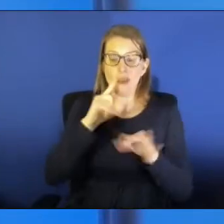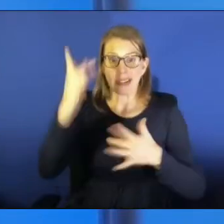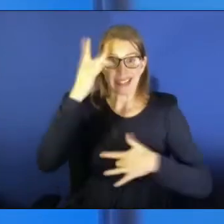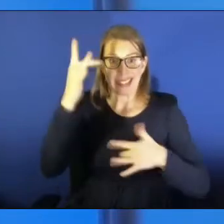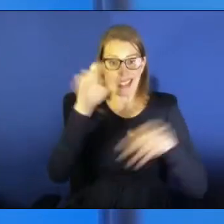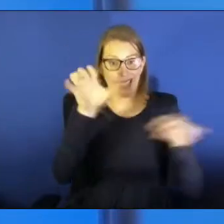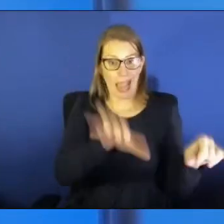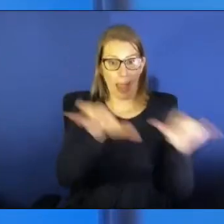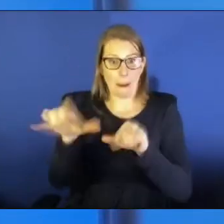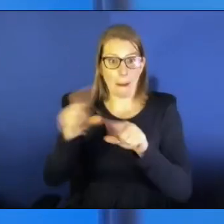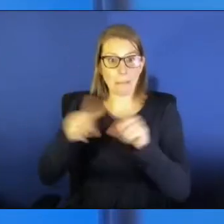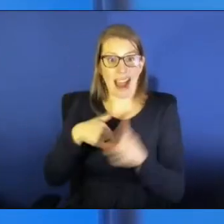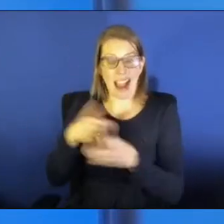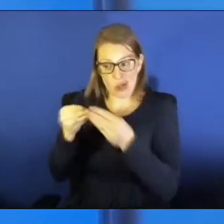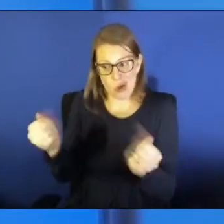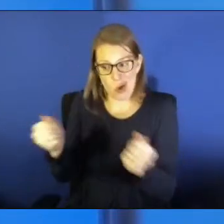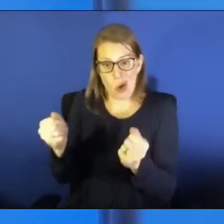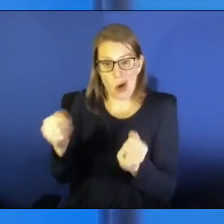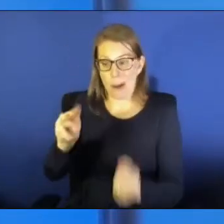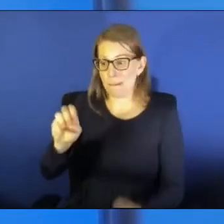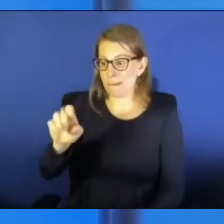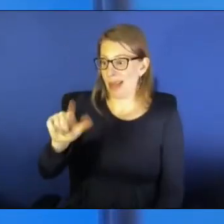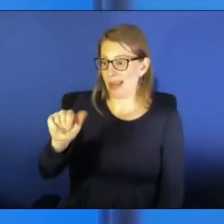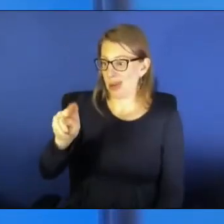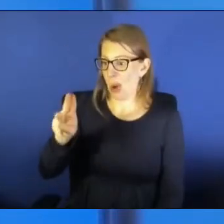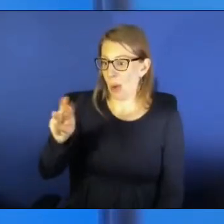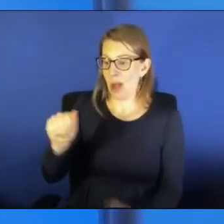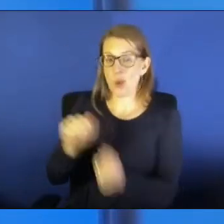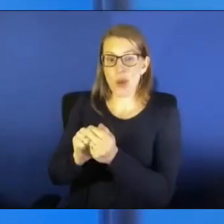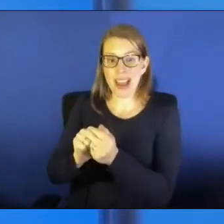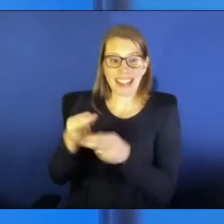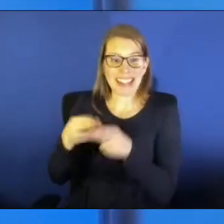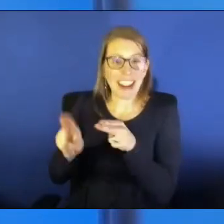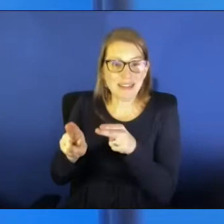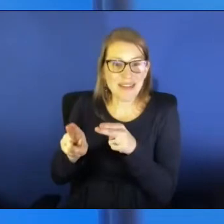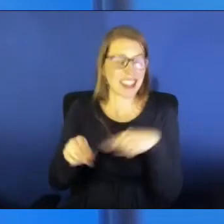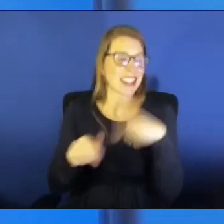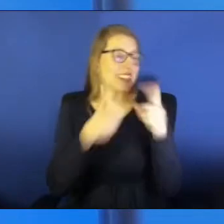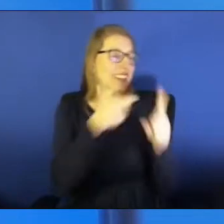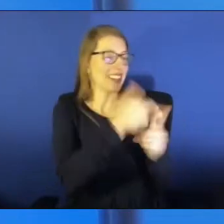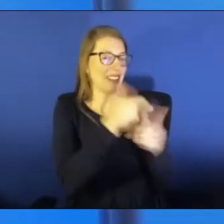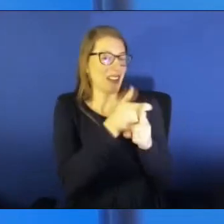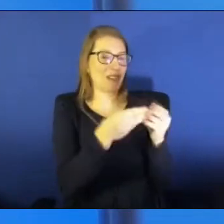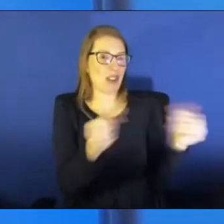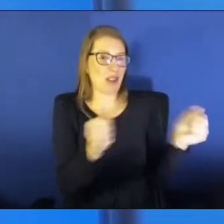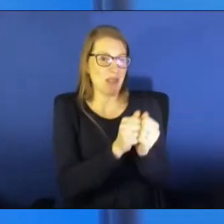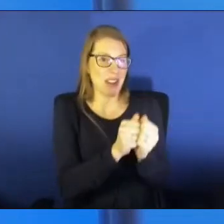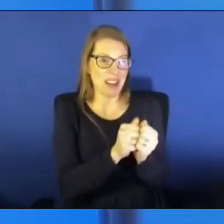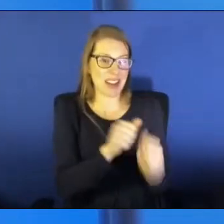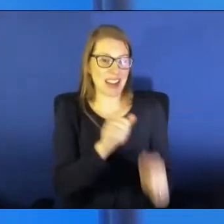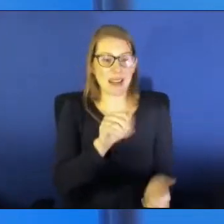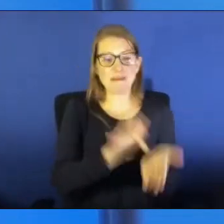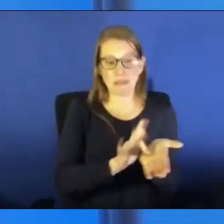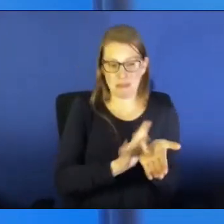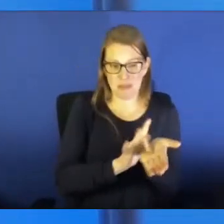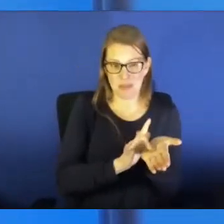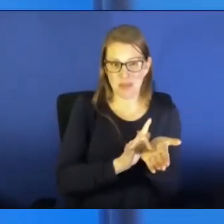cure melanoma with a knife and Dr. Doolittle cures melanoma with immunotherapy and other